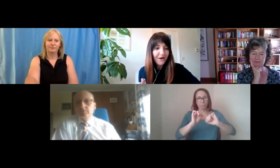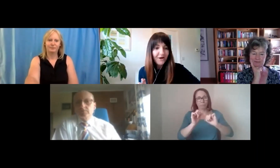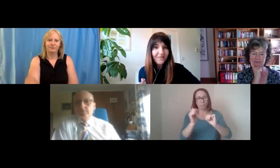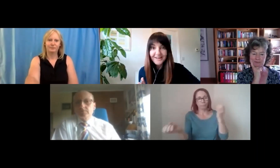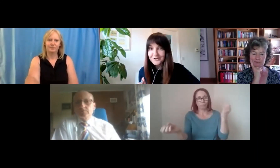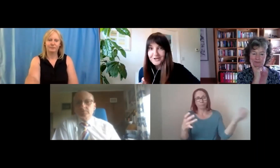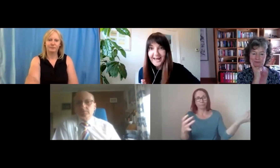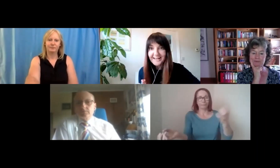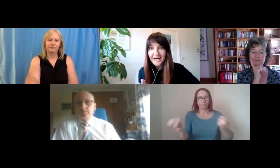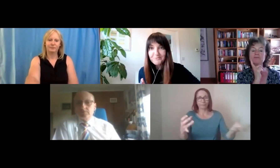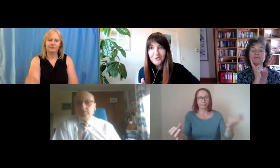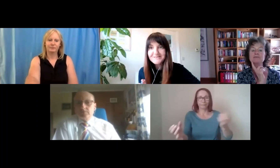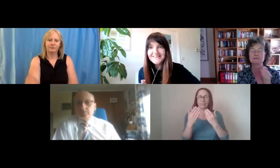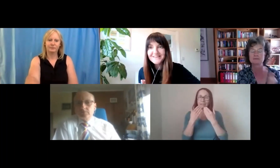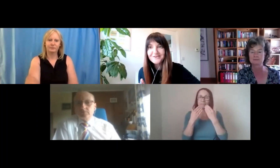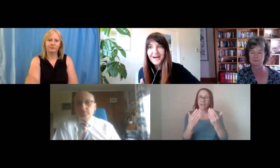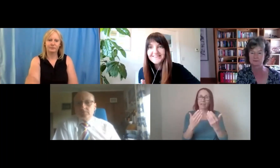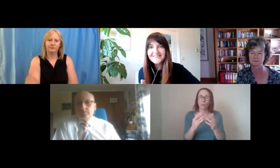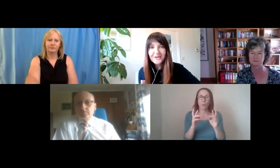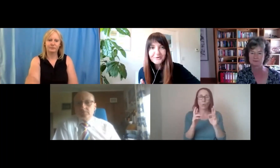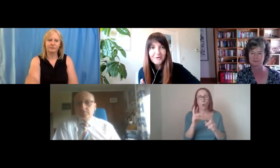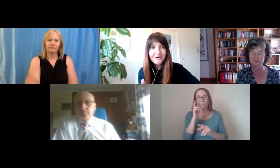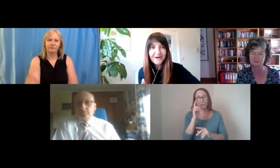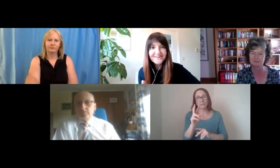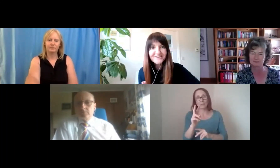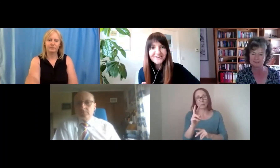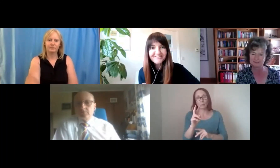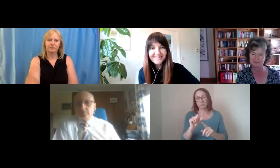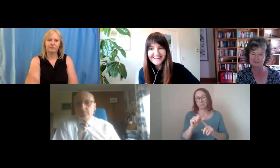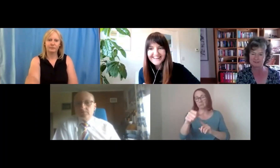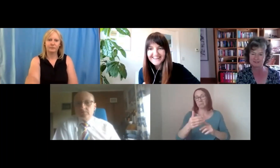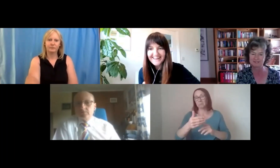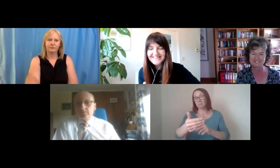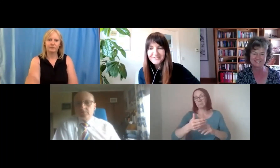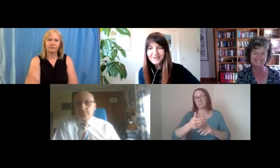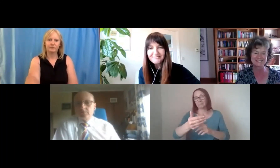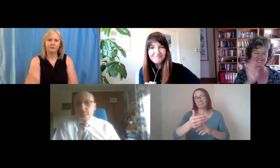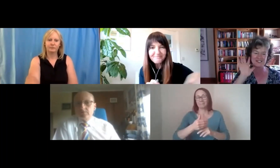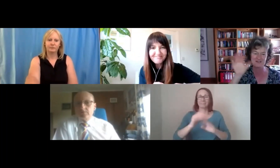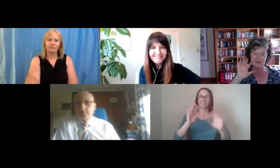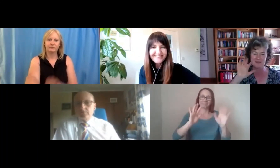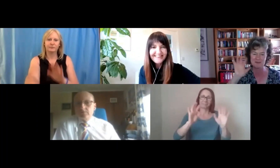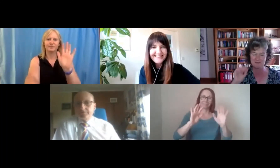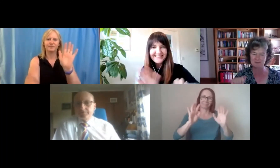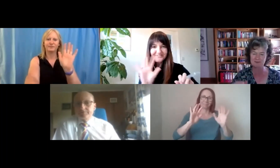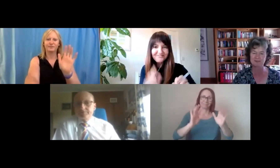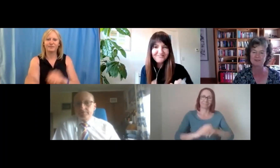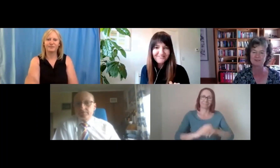Thank you again, and we hope to see you at another webinar soon. Thanks everyone.